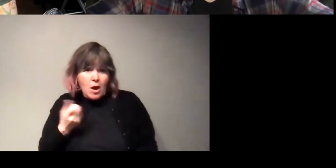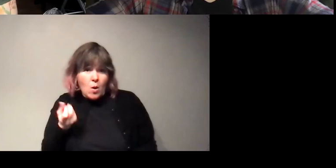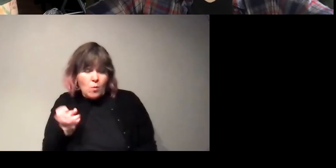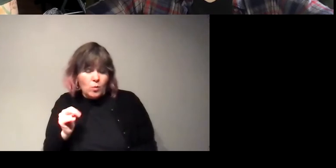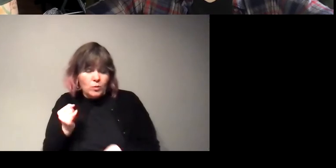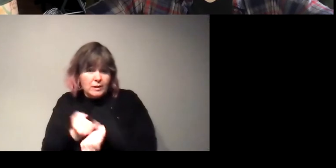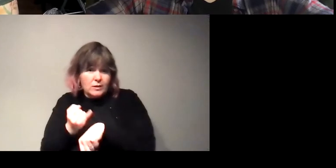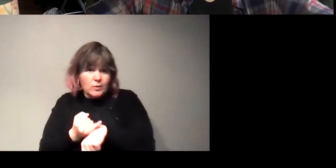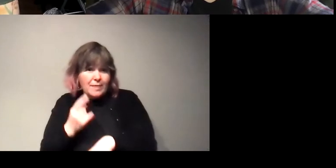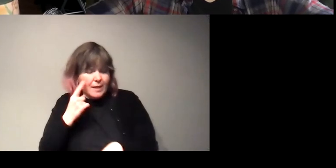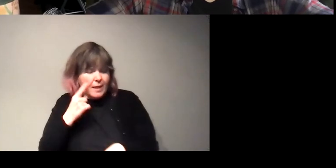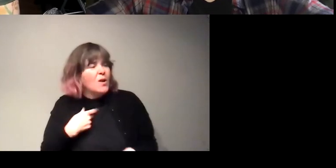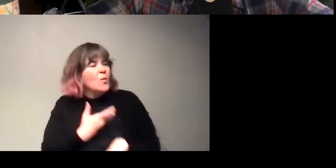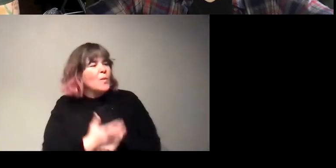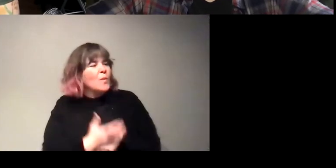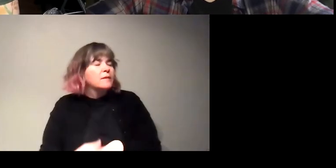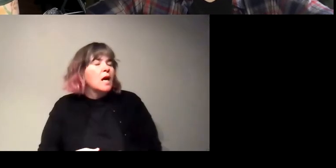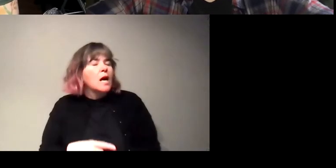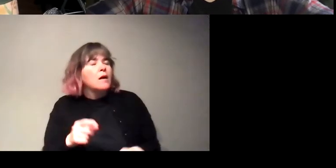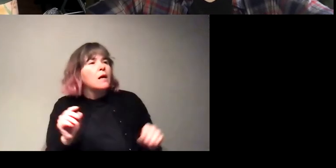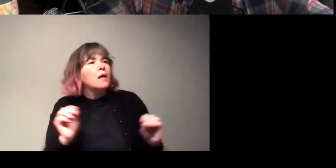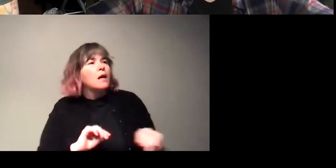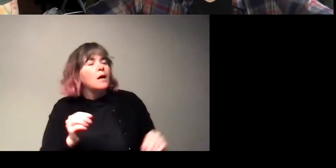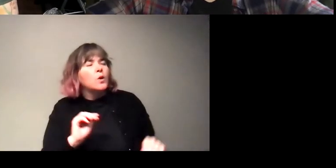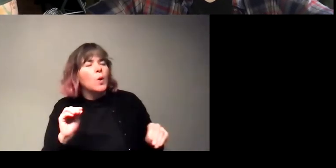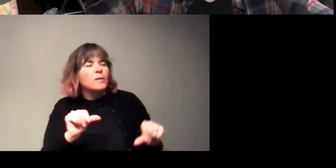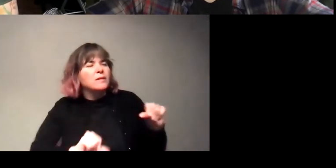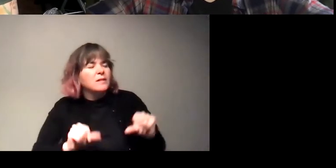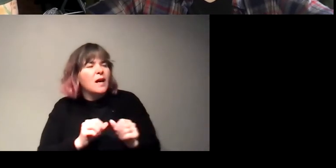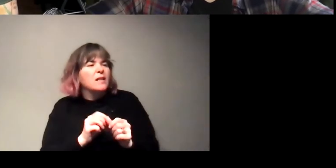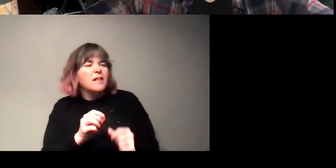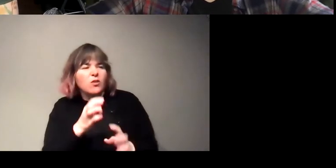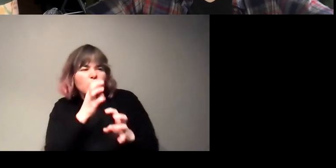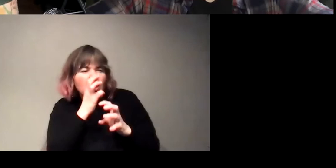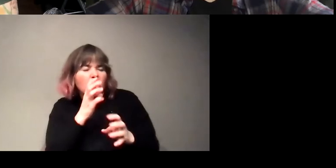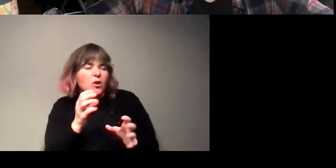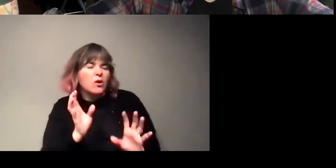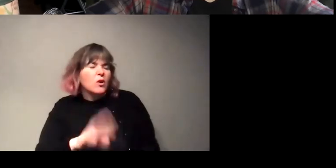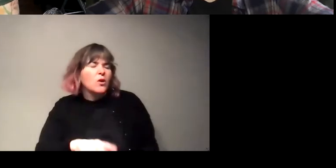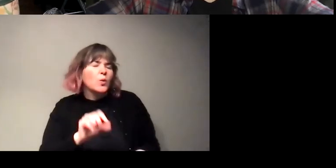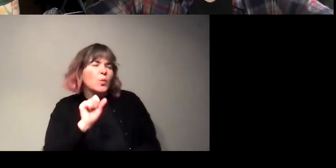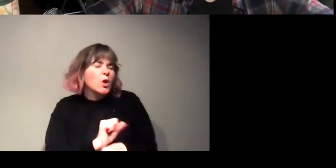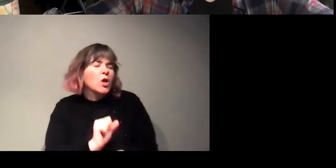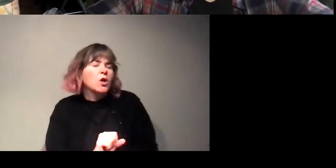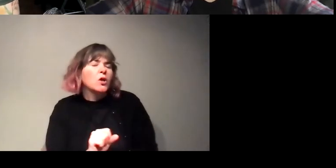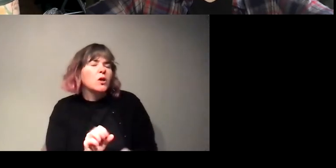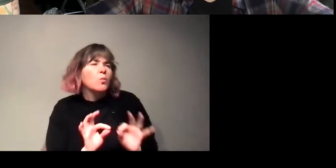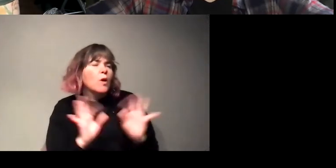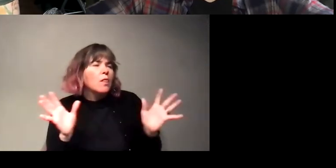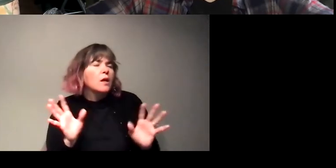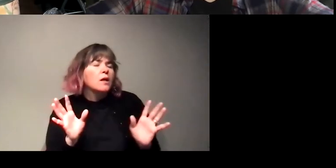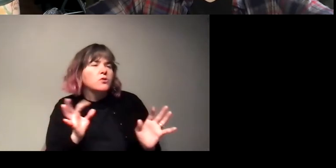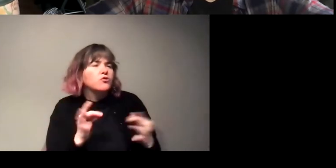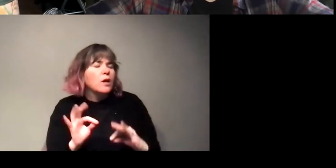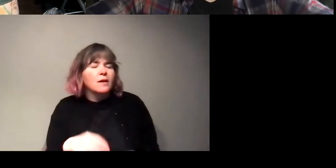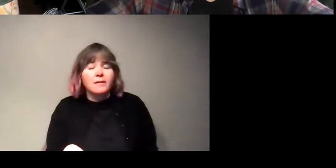who think I'm a waste of time and, I have no scientific rigor and my work is useless and distracting. And that's okay. They're